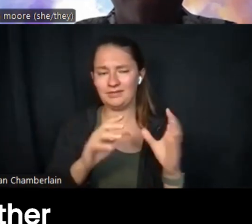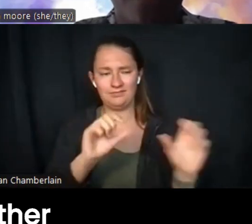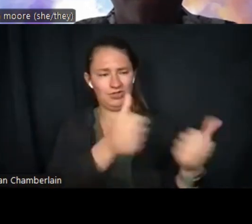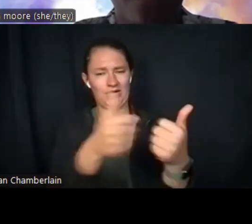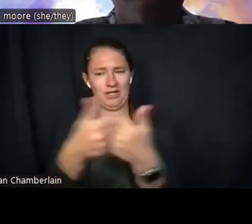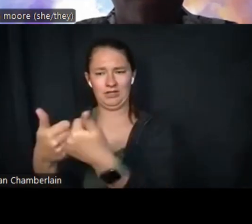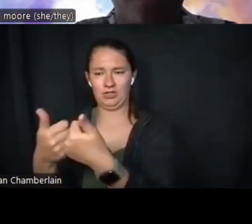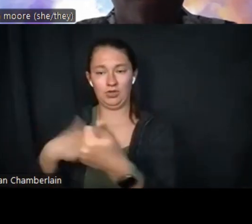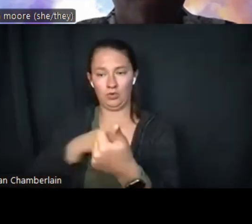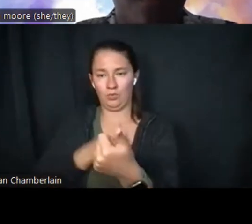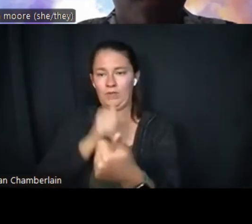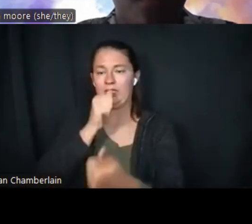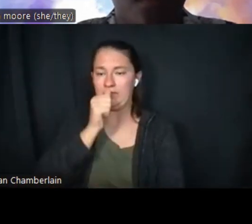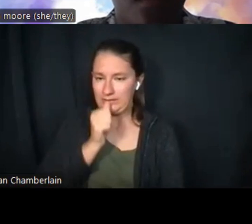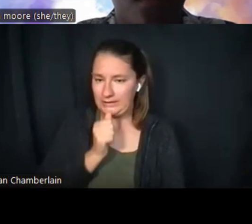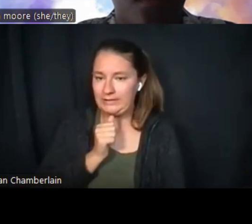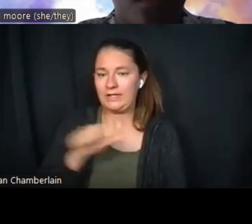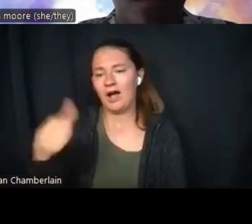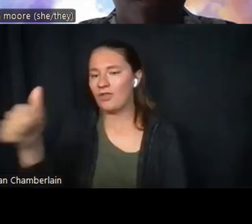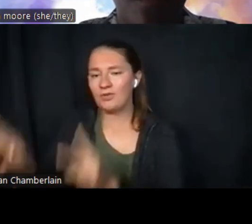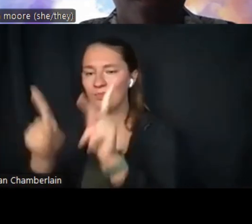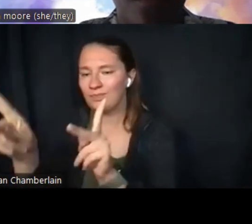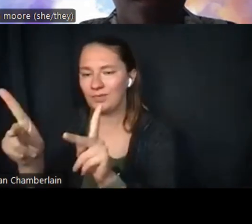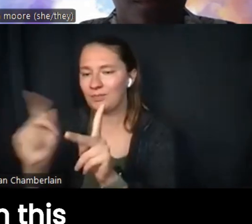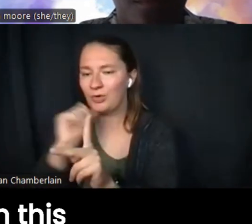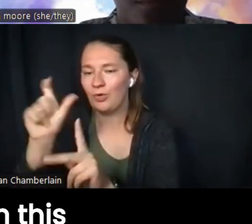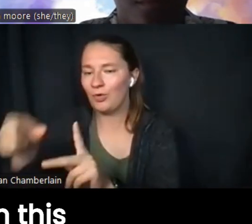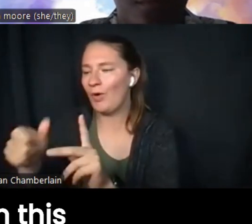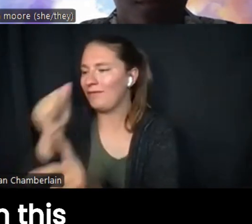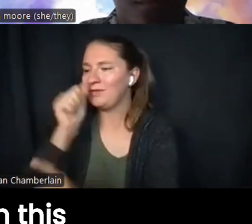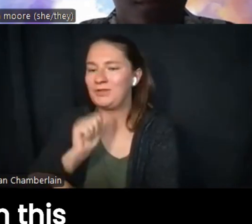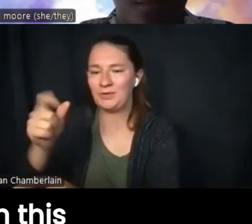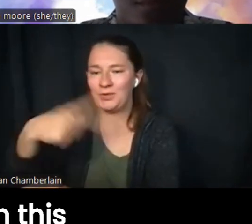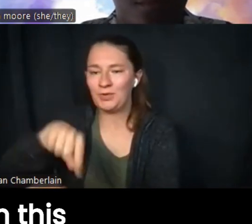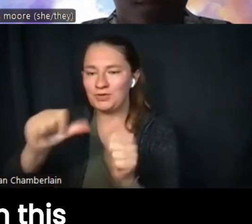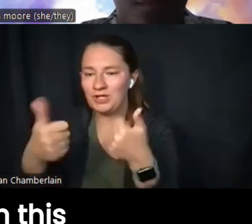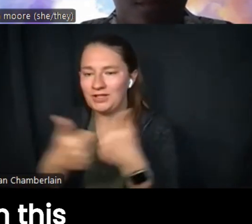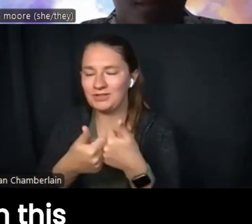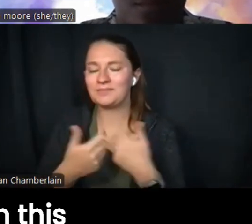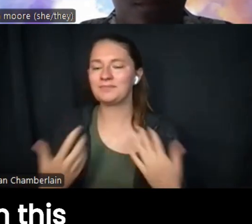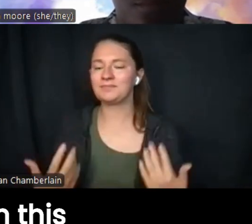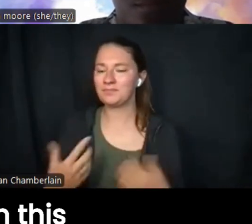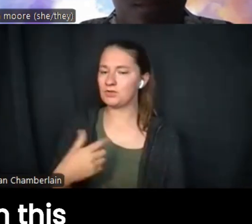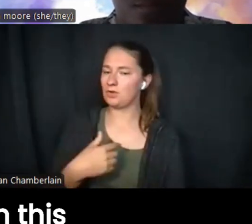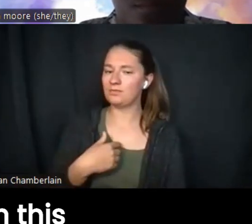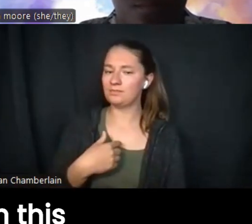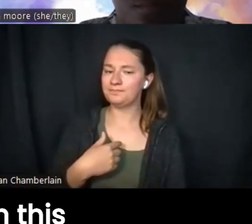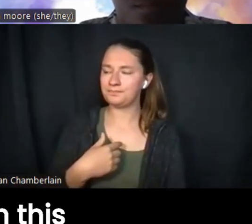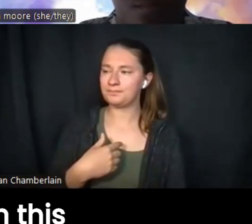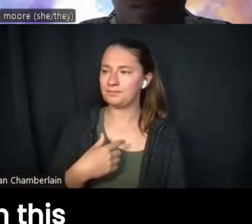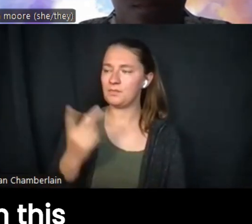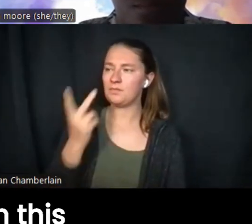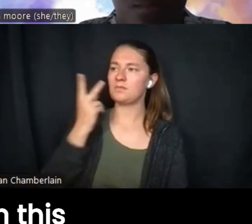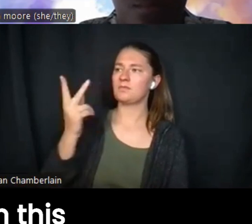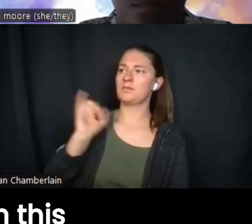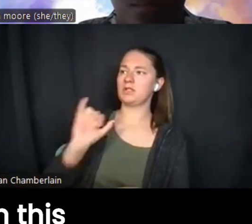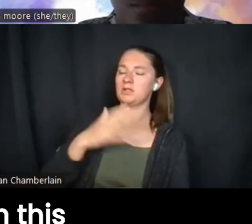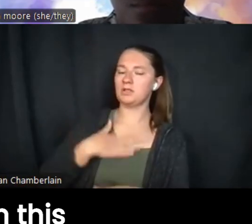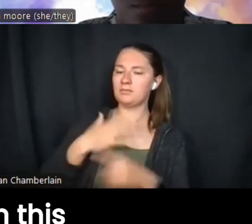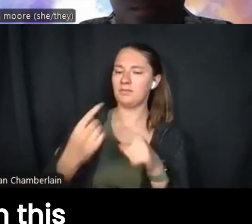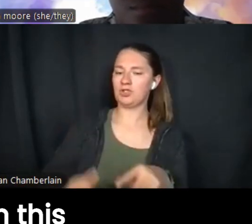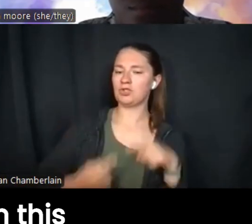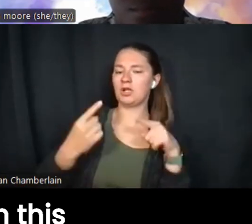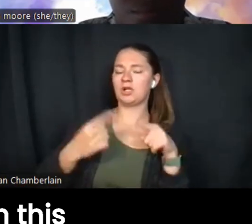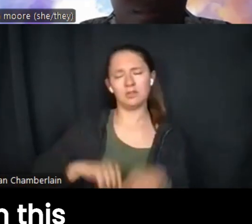other people don't. And so just being proud of that I have gone through this struggle, that my community has gone through